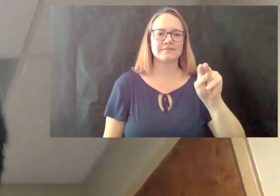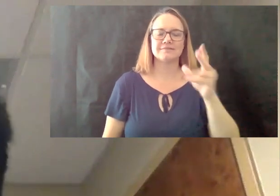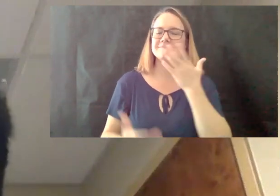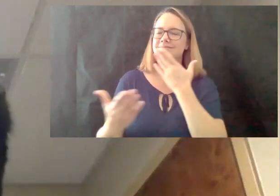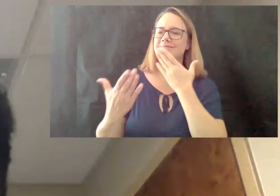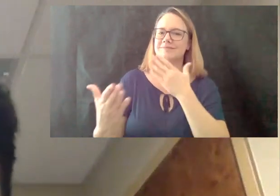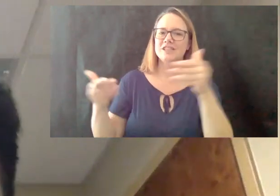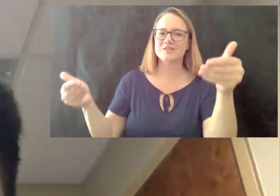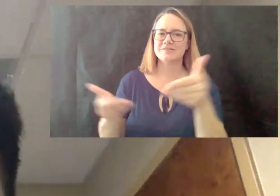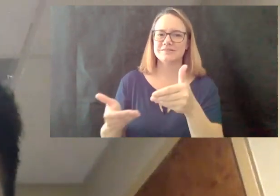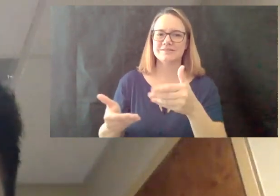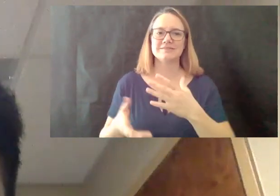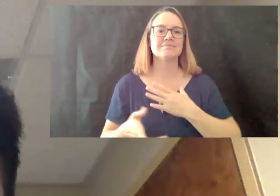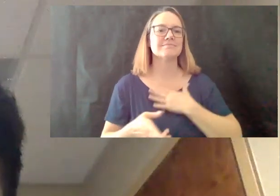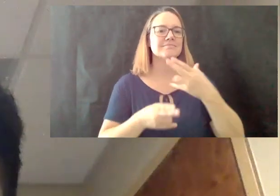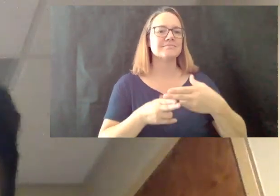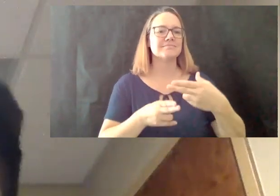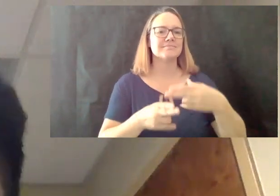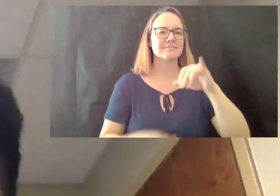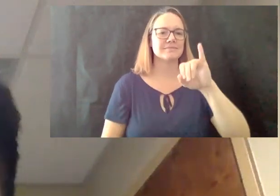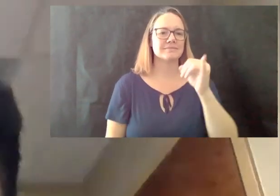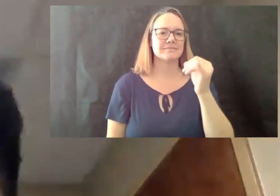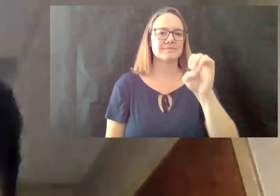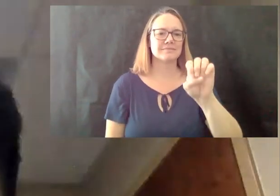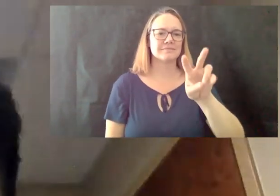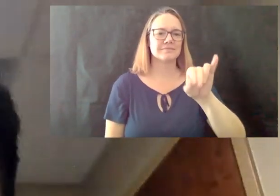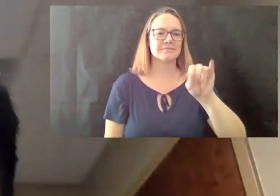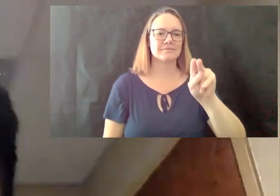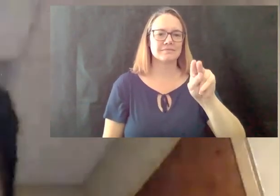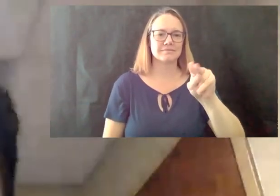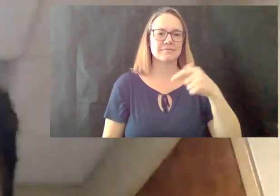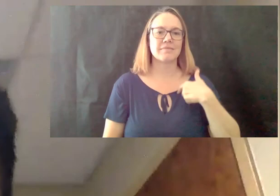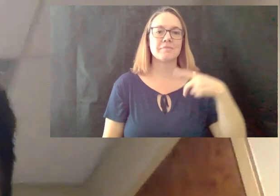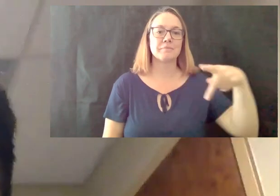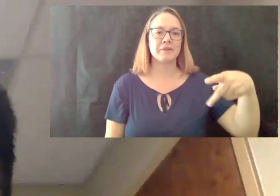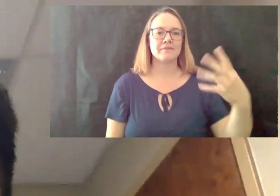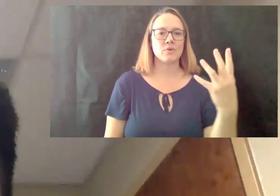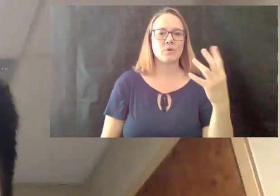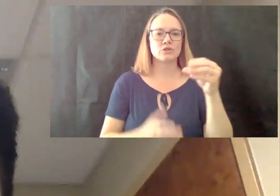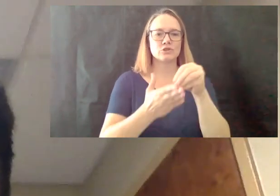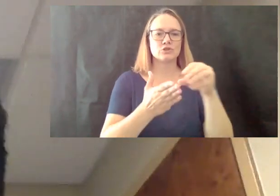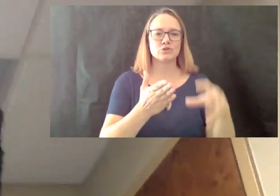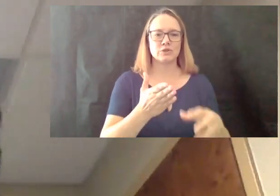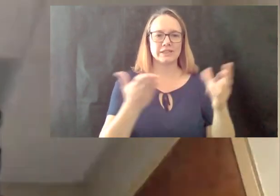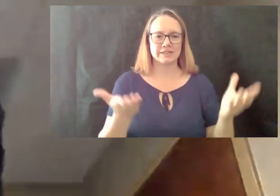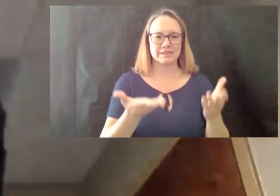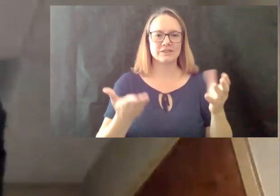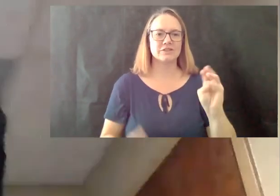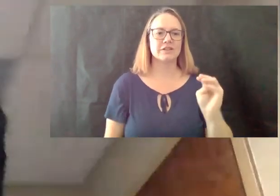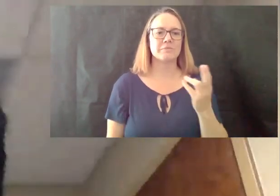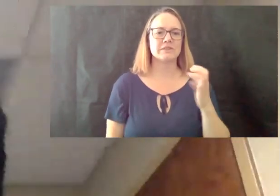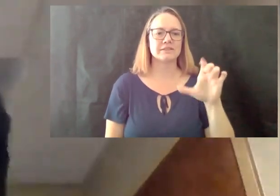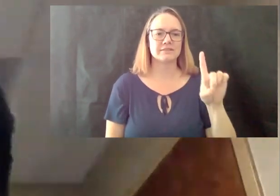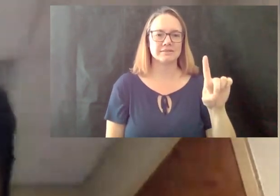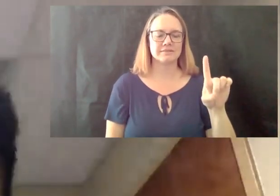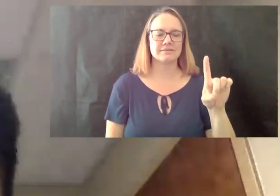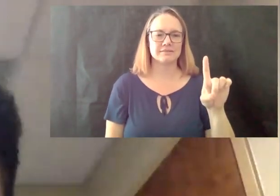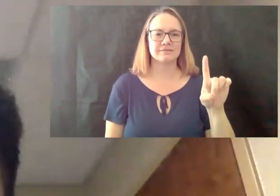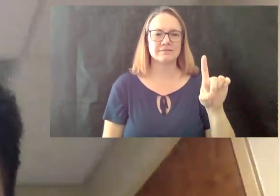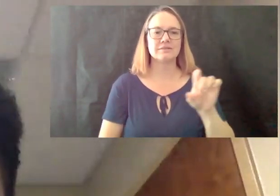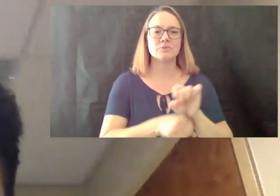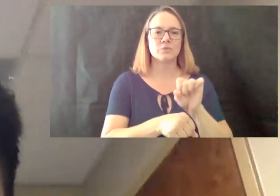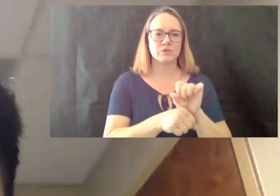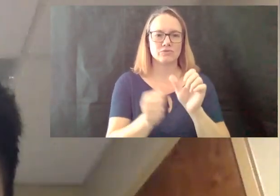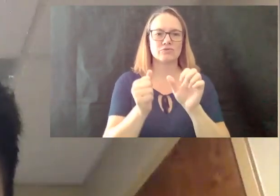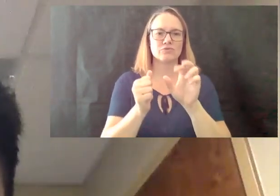Thanks for that introduction, Ryan. As you said, my name is Jevin, and I'm currently a P4 student on rotation here at the Mental